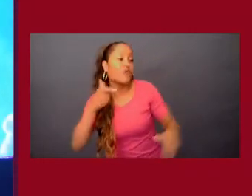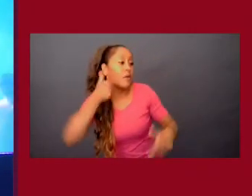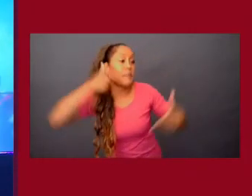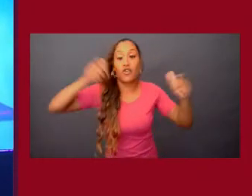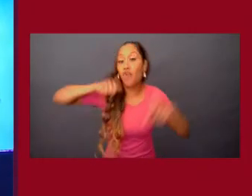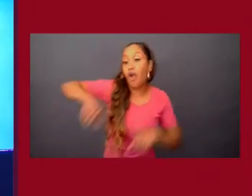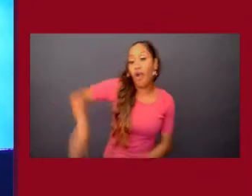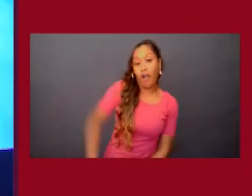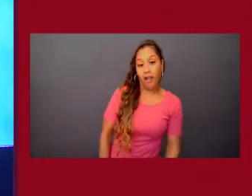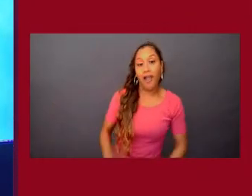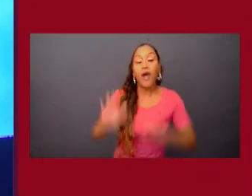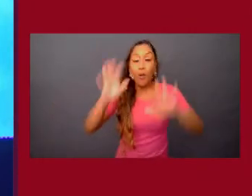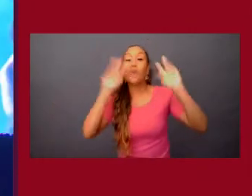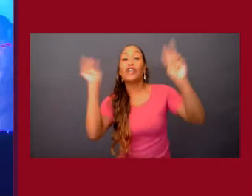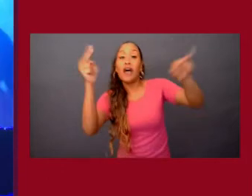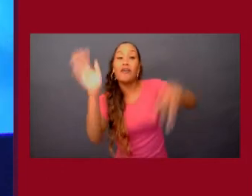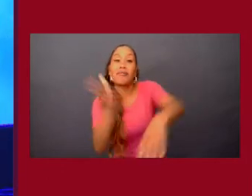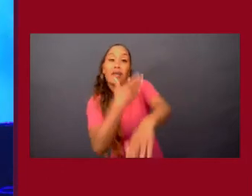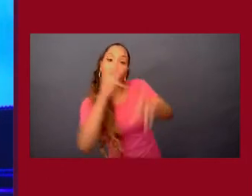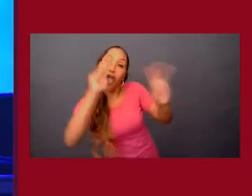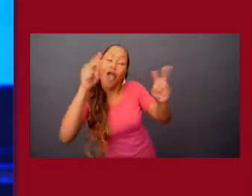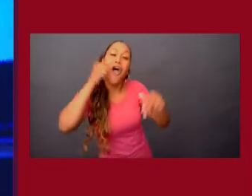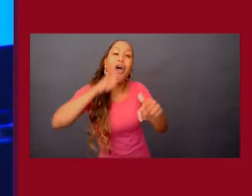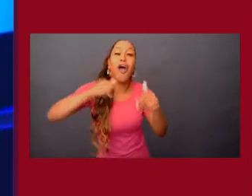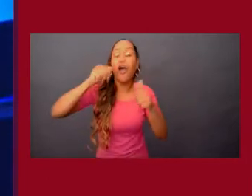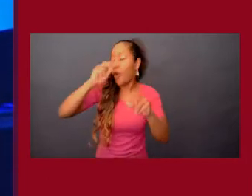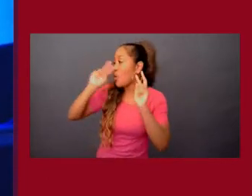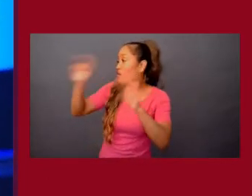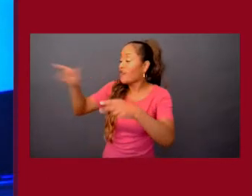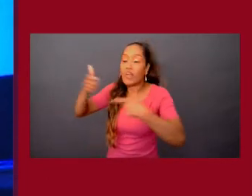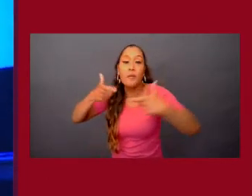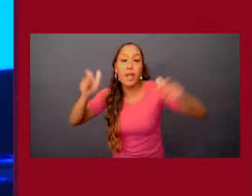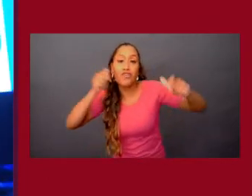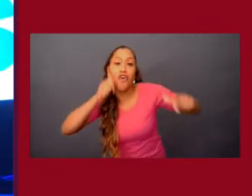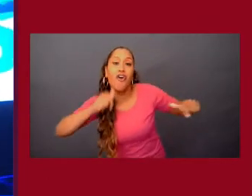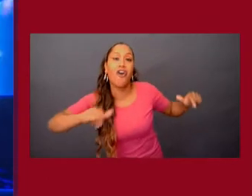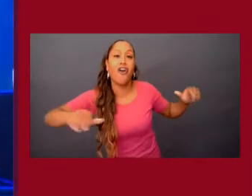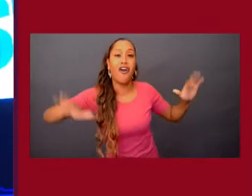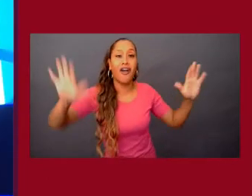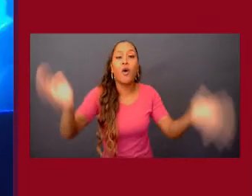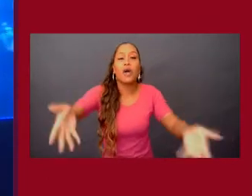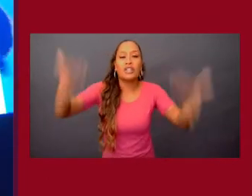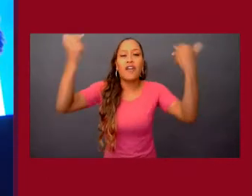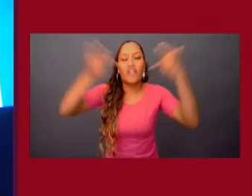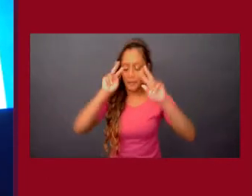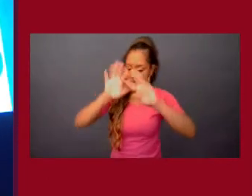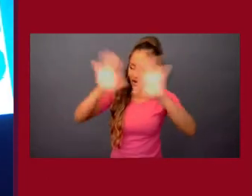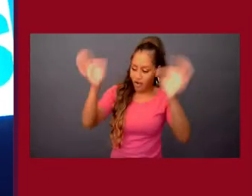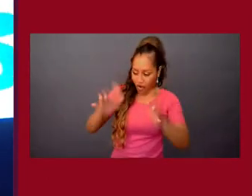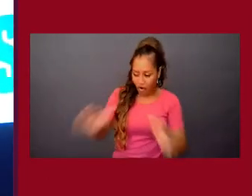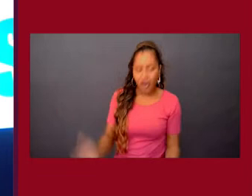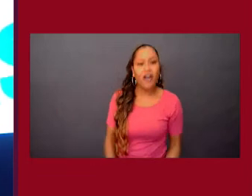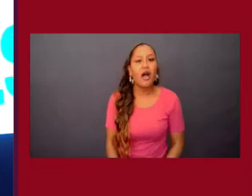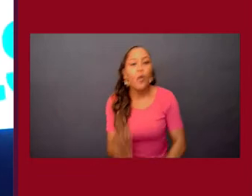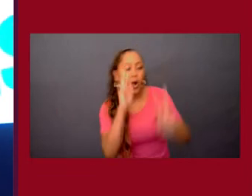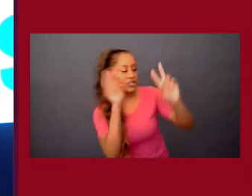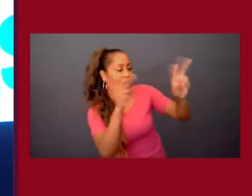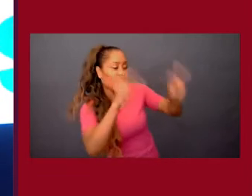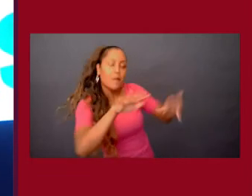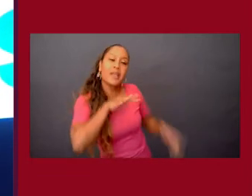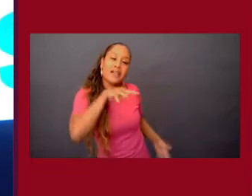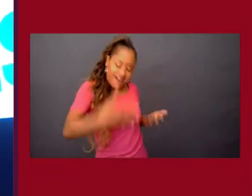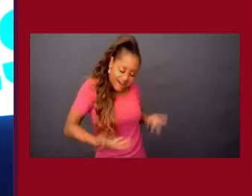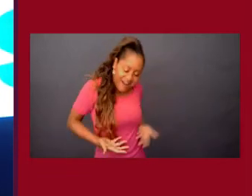the big girl. Watch out for the big girl. Watch out for the big girl. Watch out for the big girl. Watch out for the